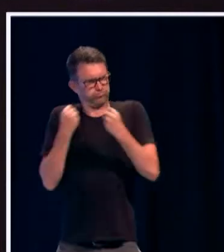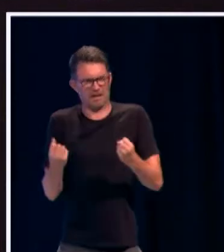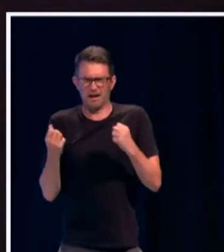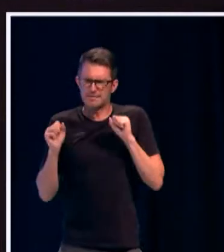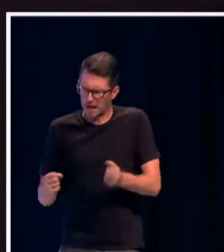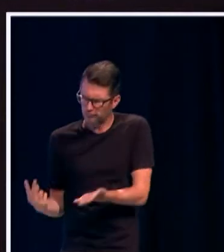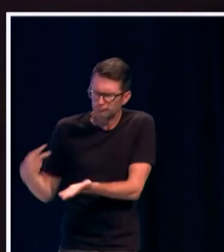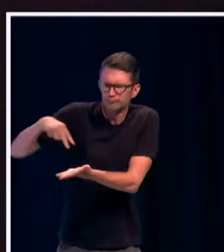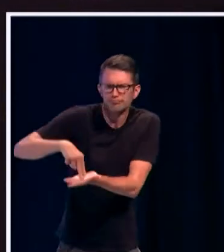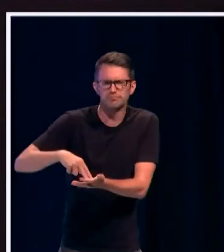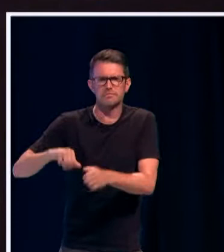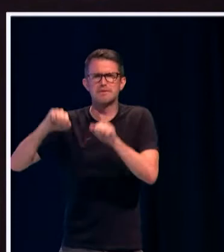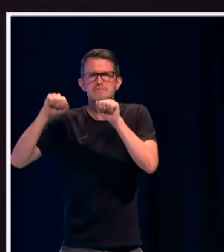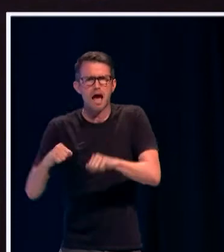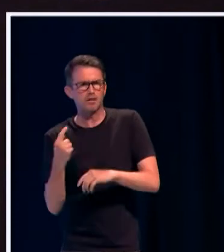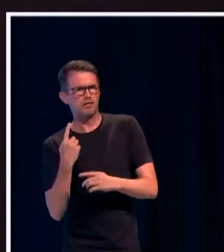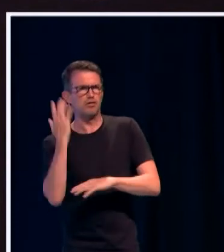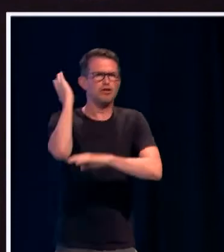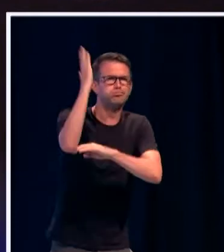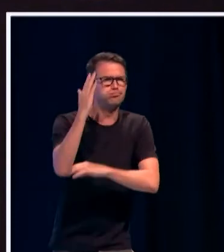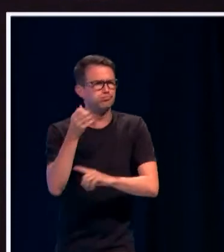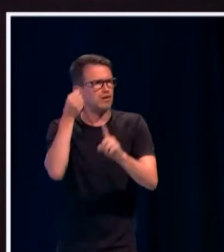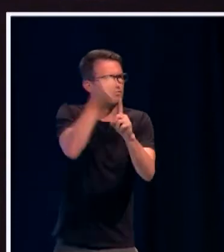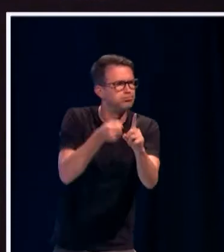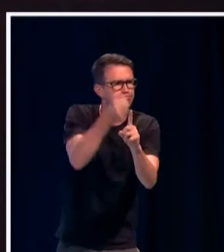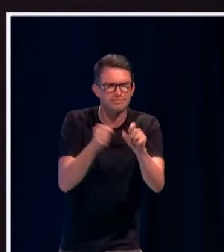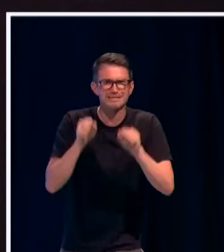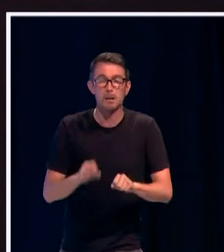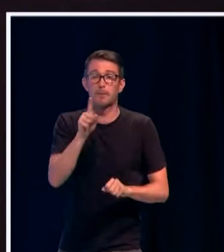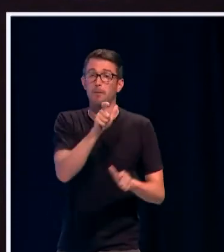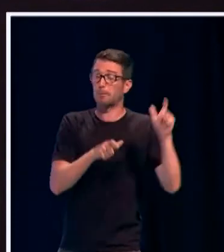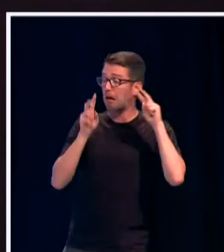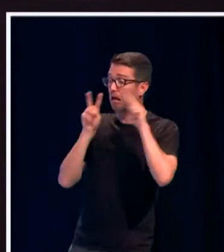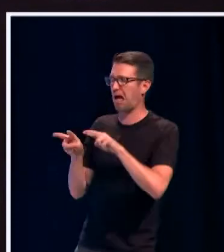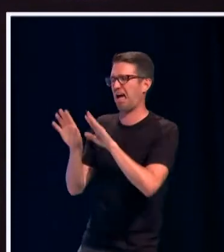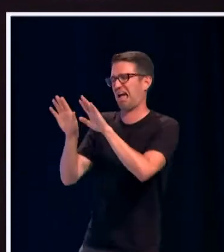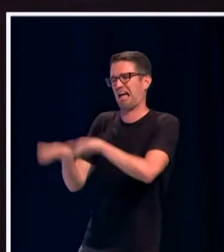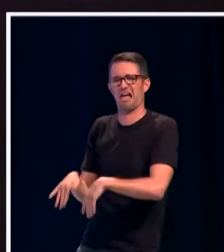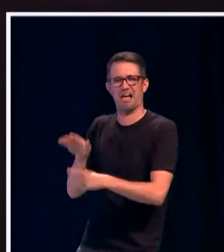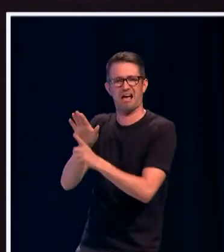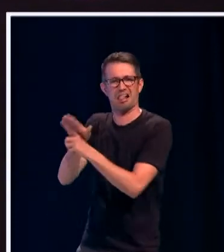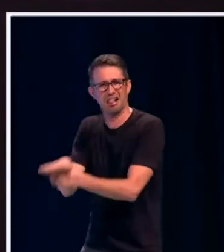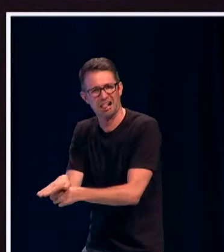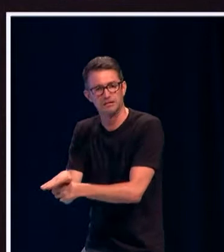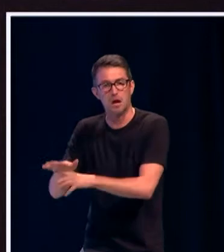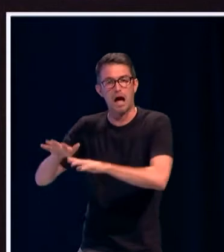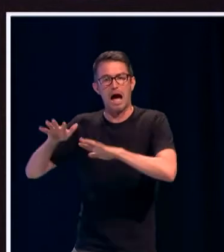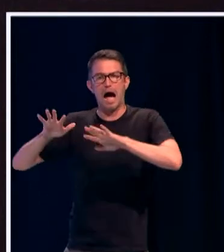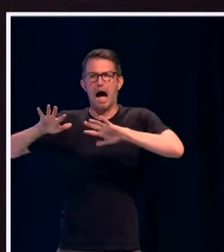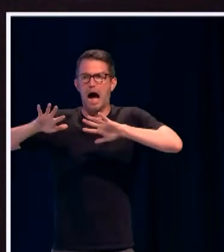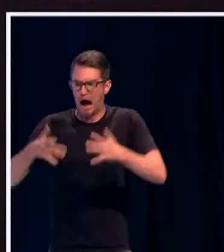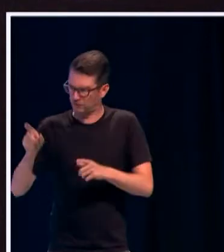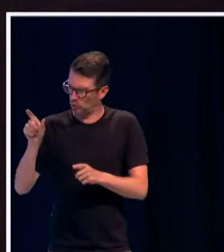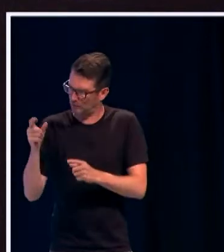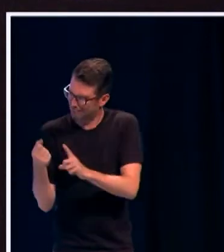on the CRPD at the ground level. So we have approached and we have developed the strategies to work